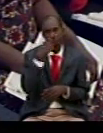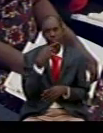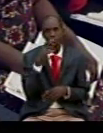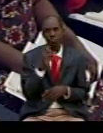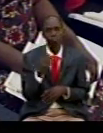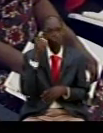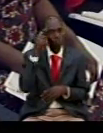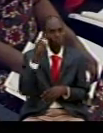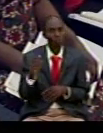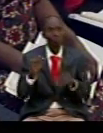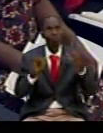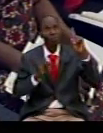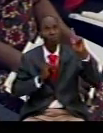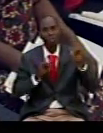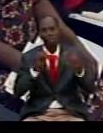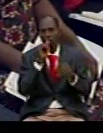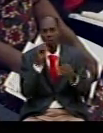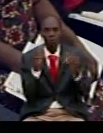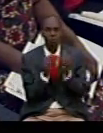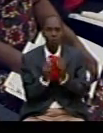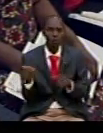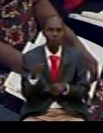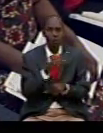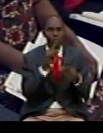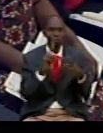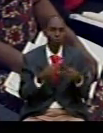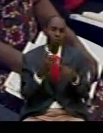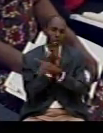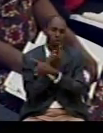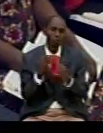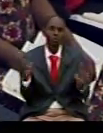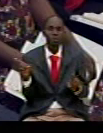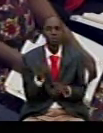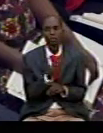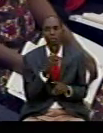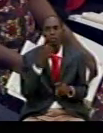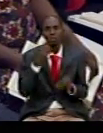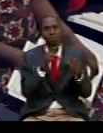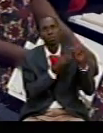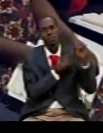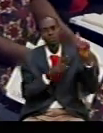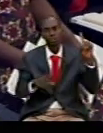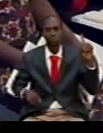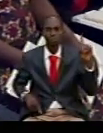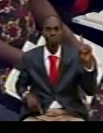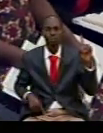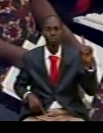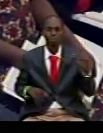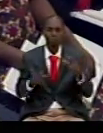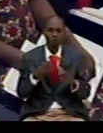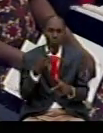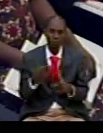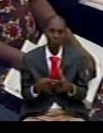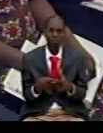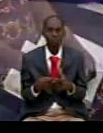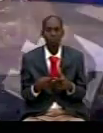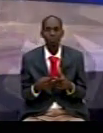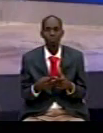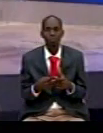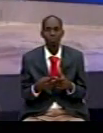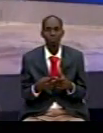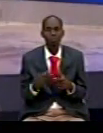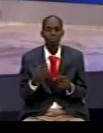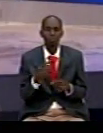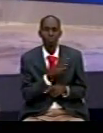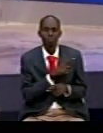for I am with thee to deliver thee, says the Lord. Then